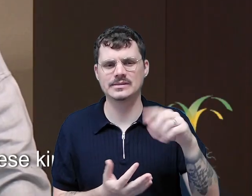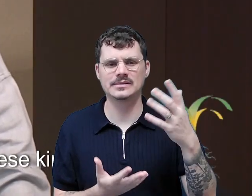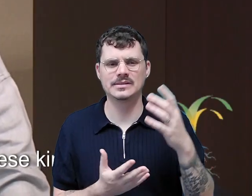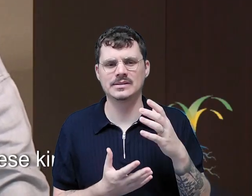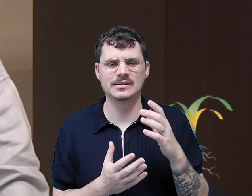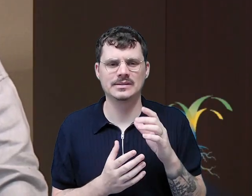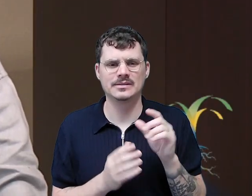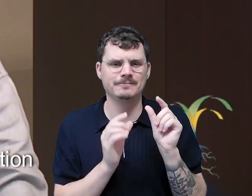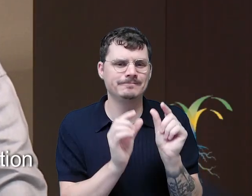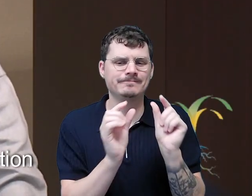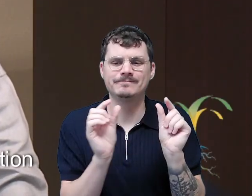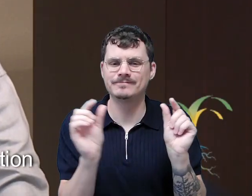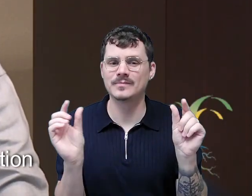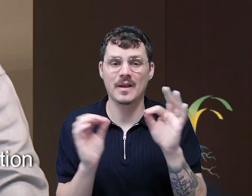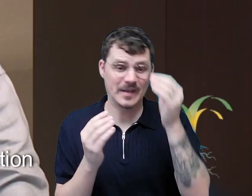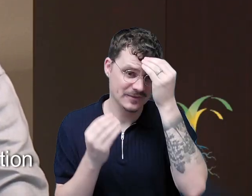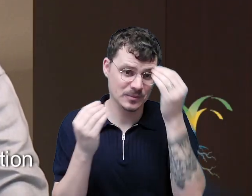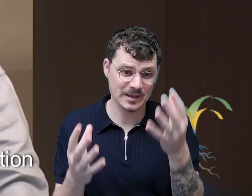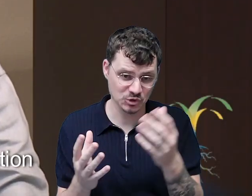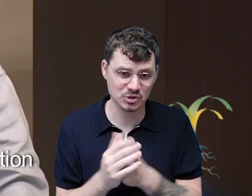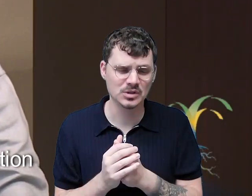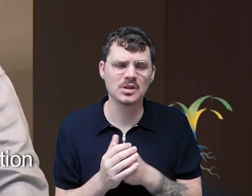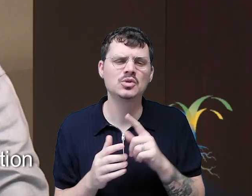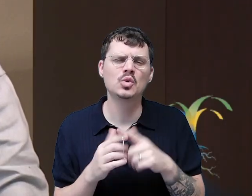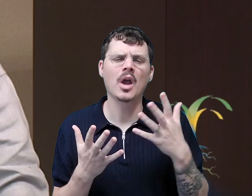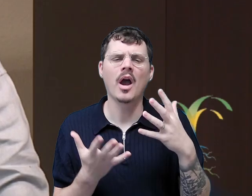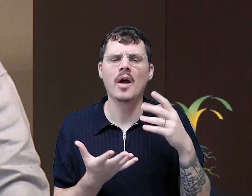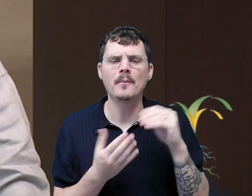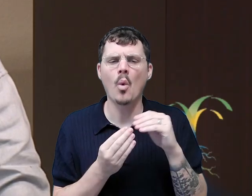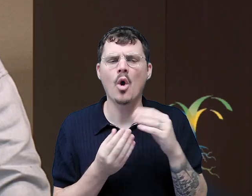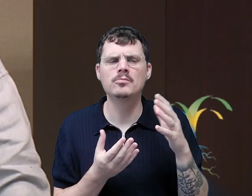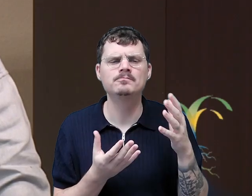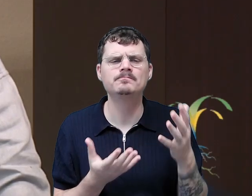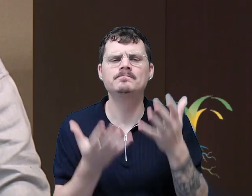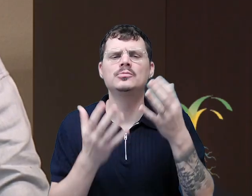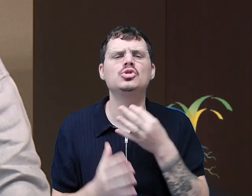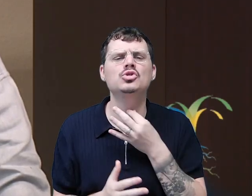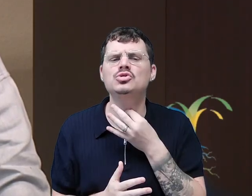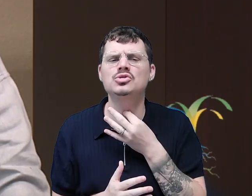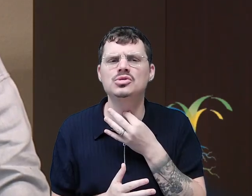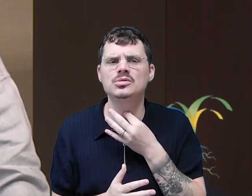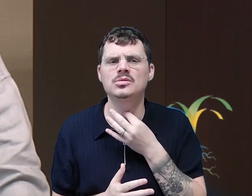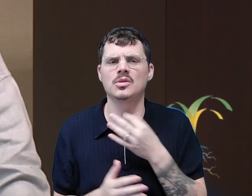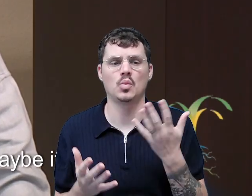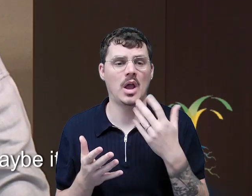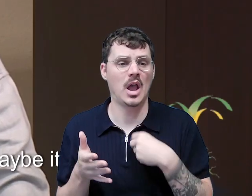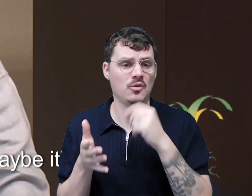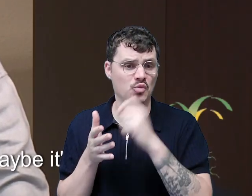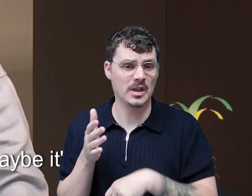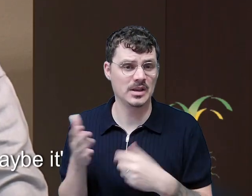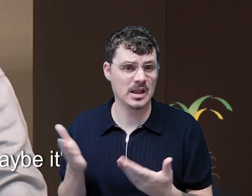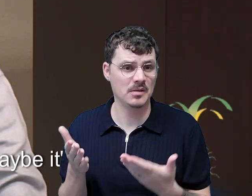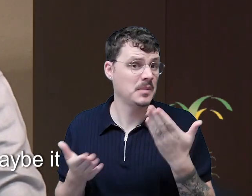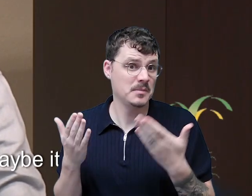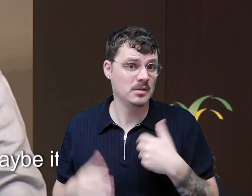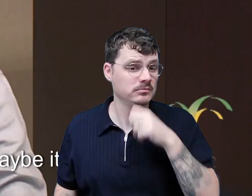these kind of snack-sized portions of information is to kind of stir up curiosity. You know, what I've